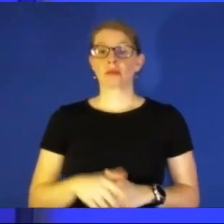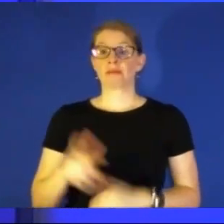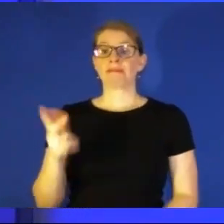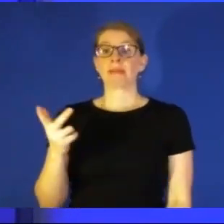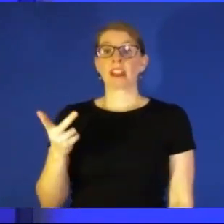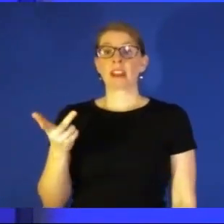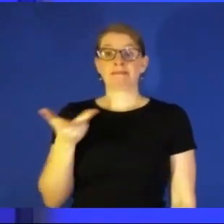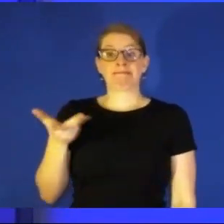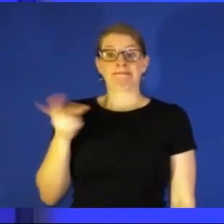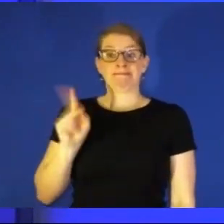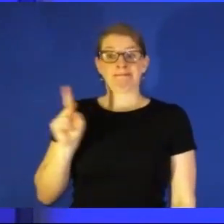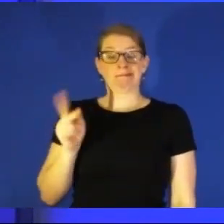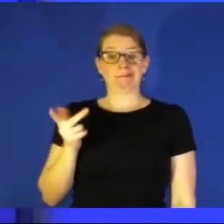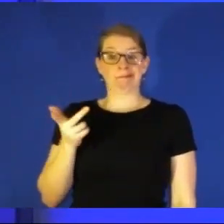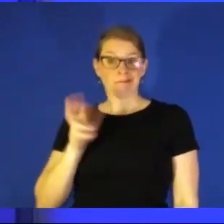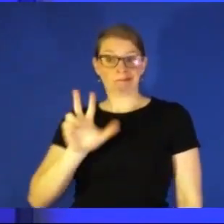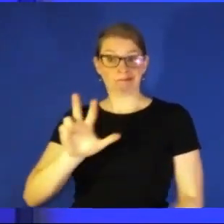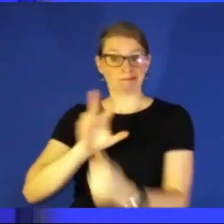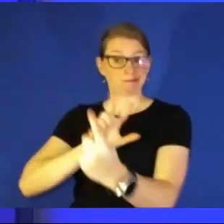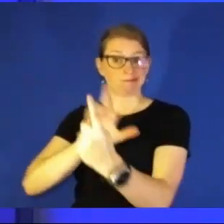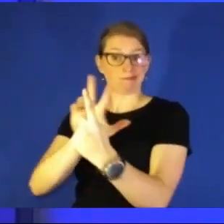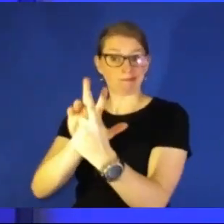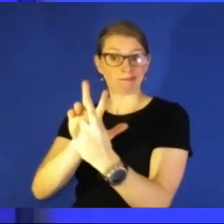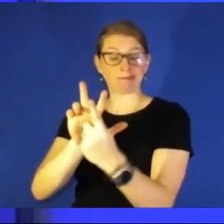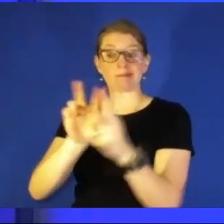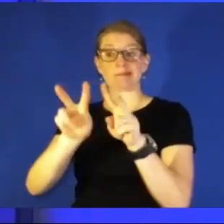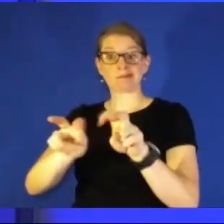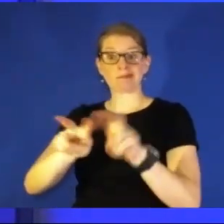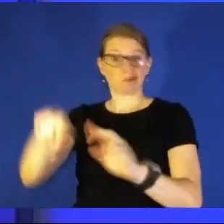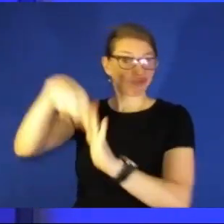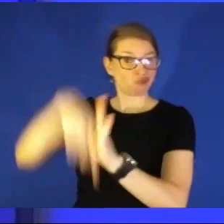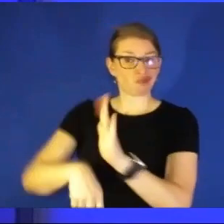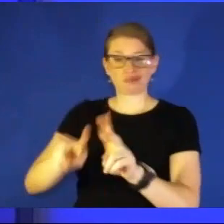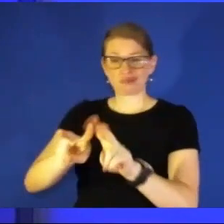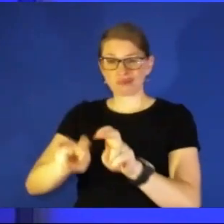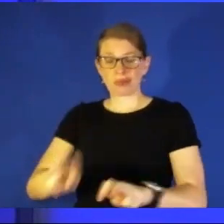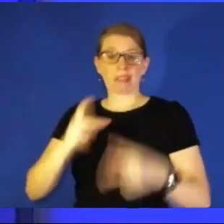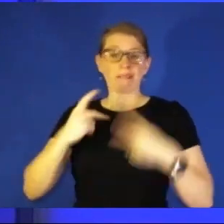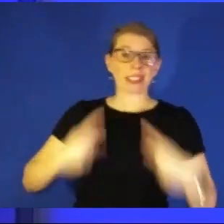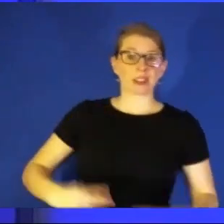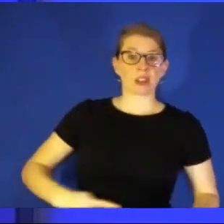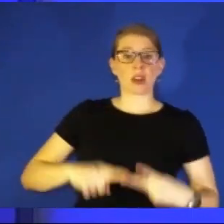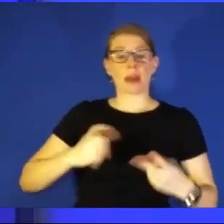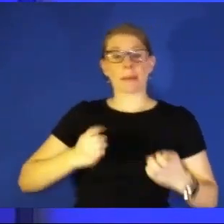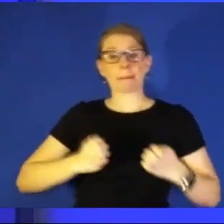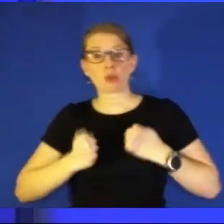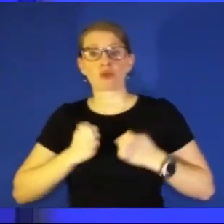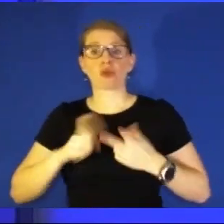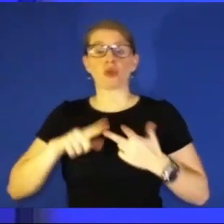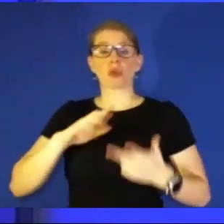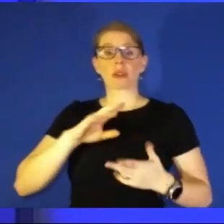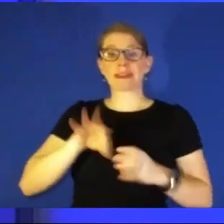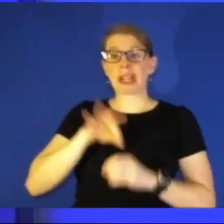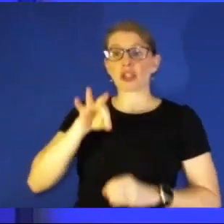then does a comprehensive assessment of all of the physical, emotional, spiritual,